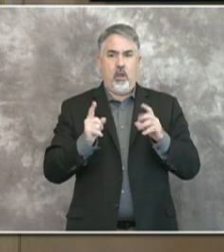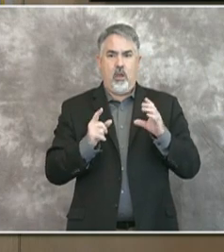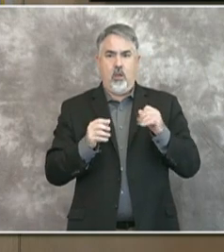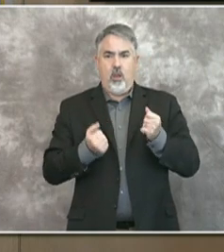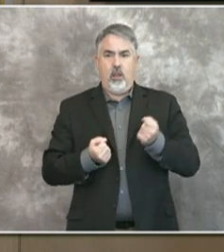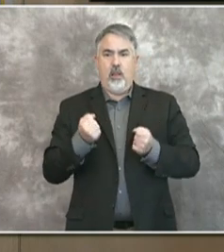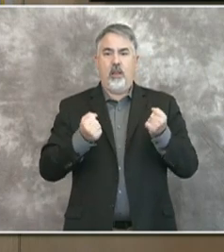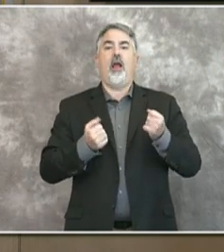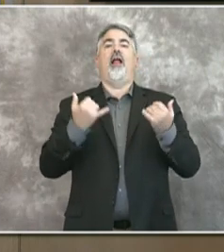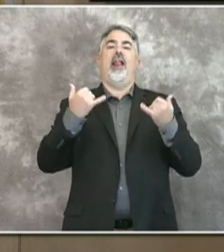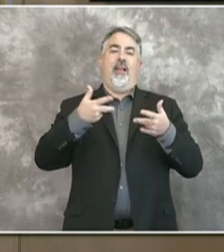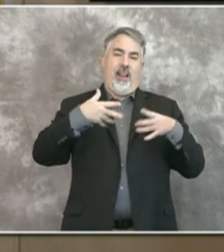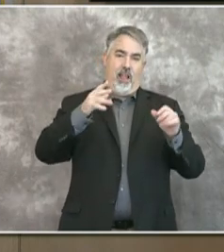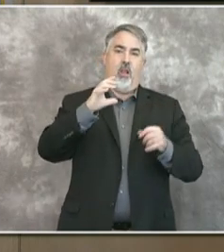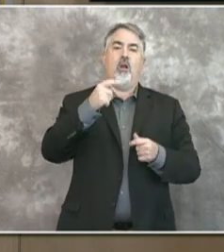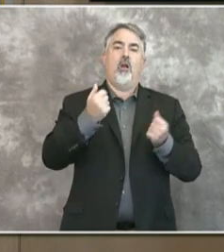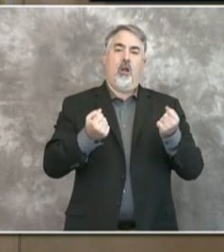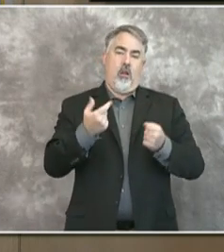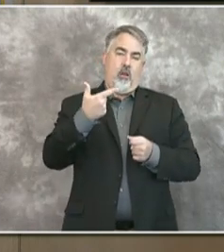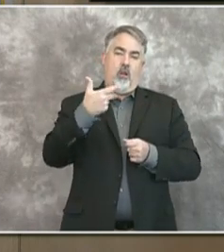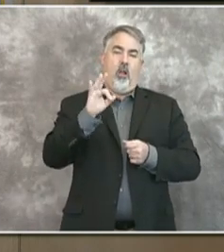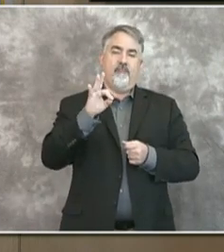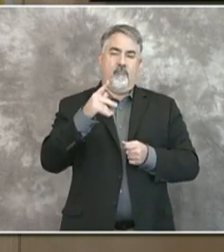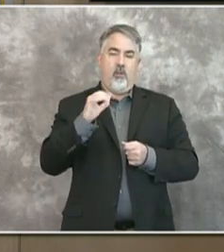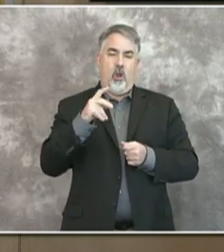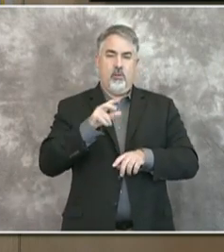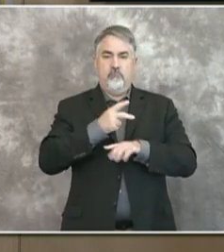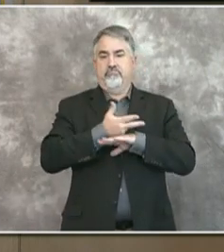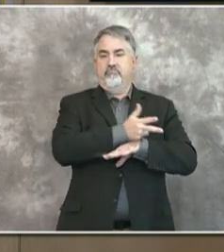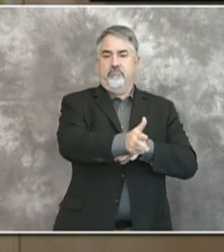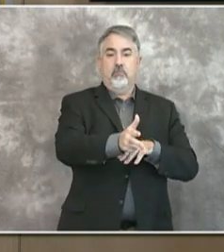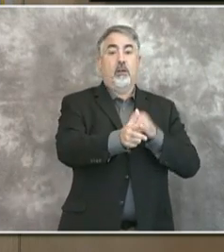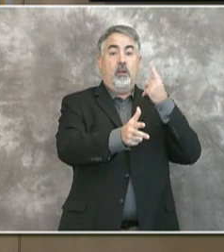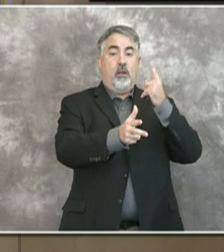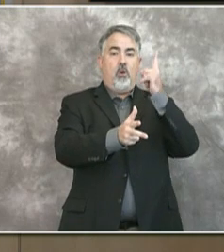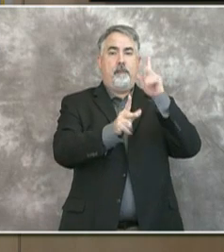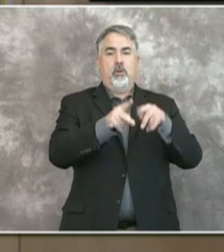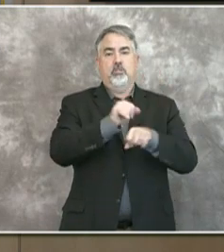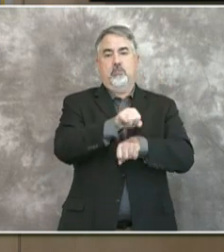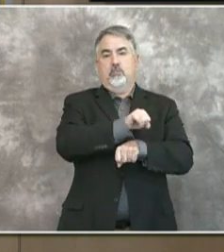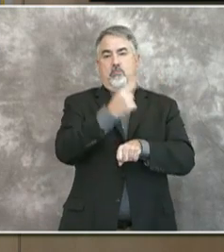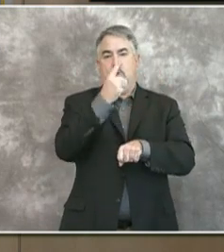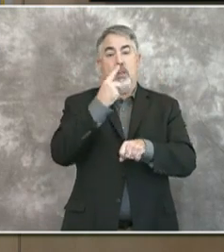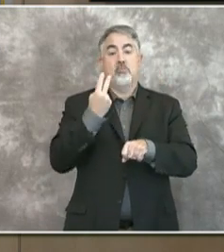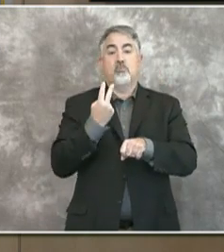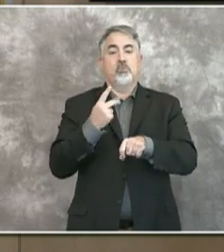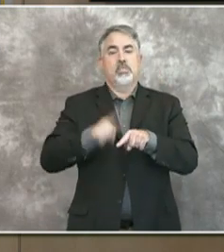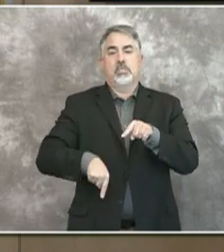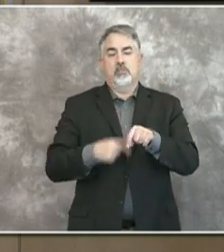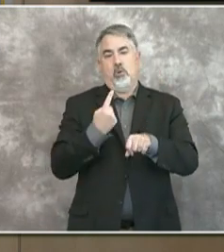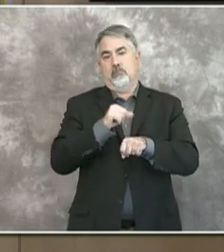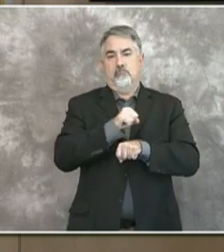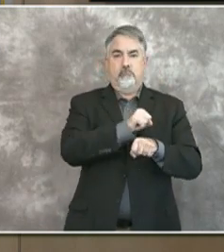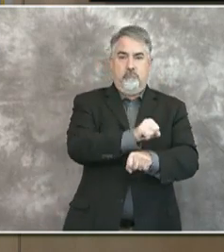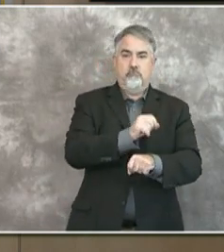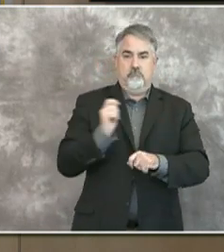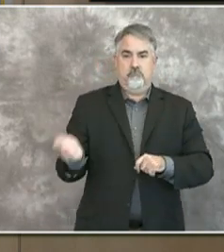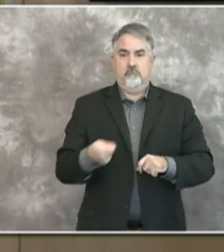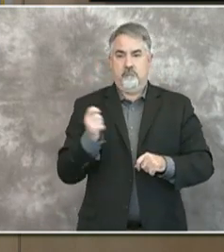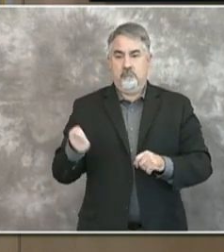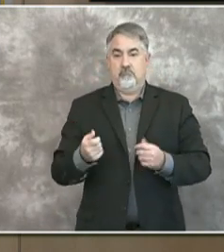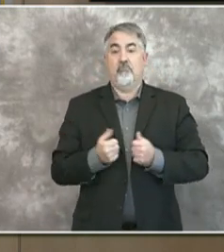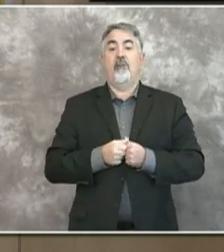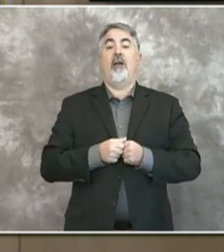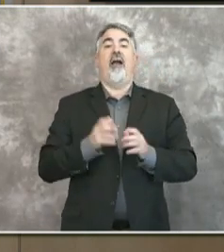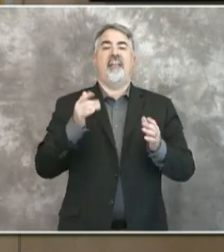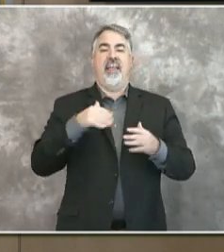use of golf carts for single riders, no matter what their age is. That will allow more people to enjoy the spectacular golf